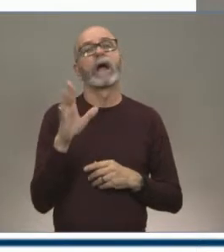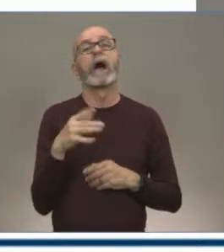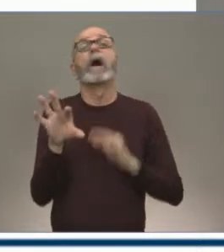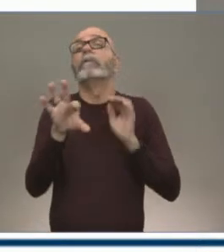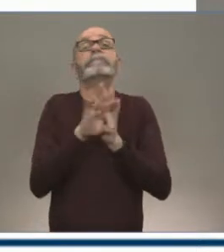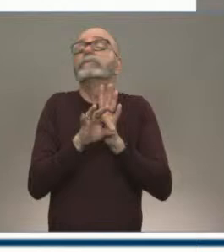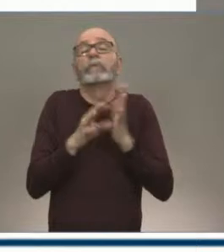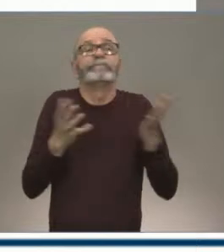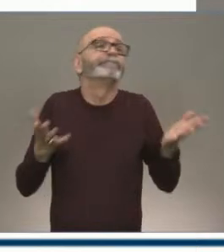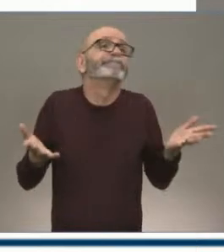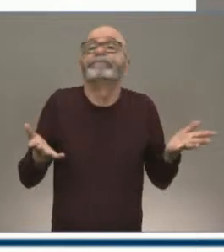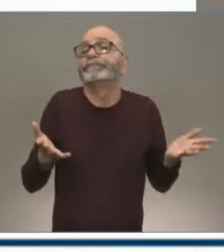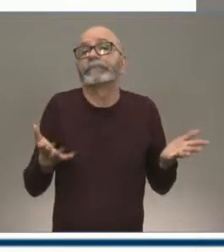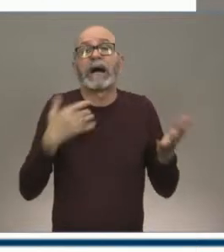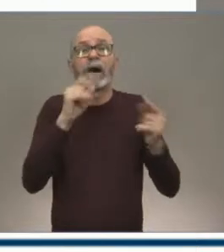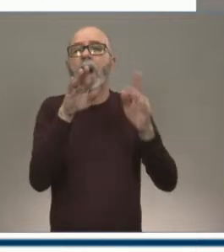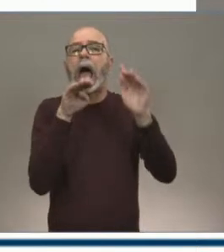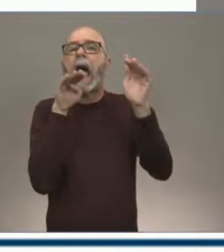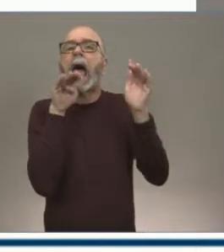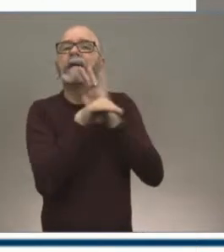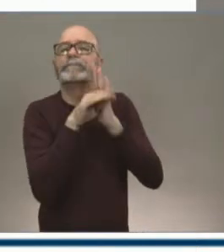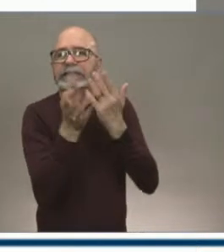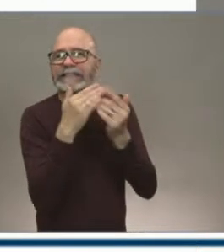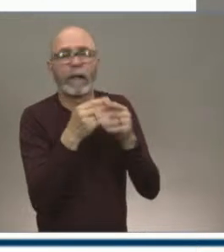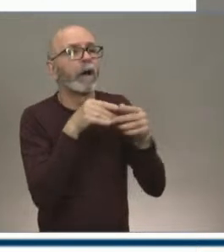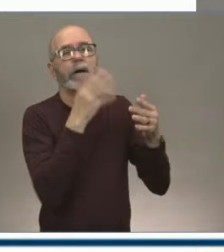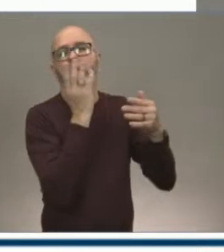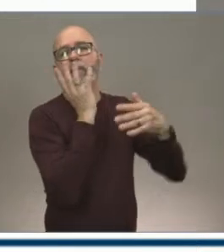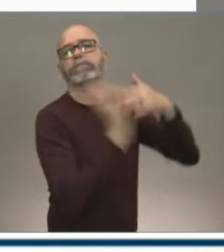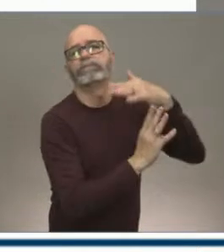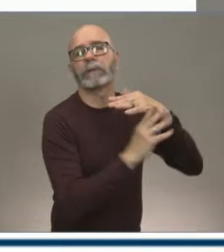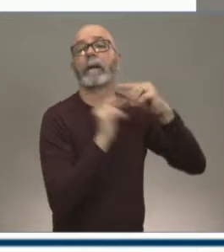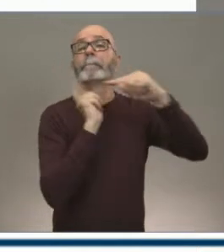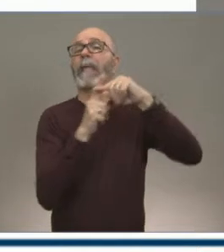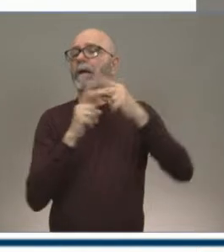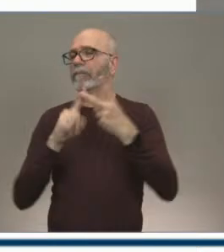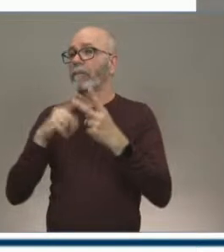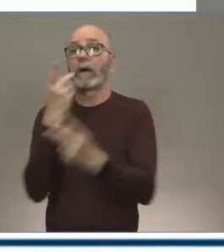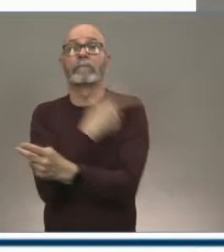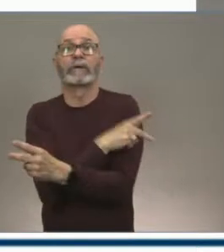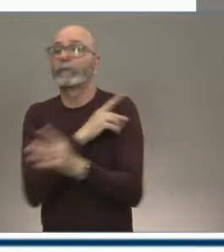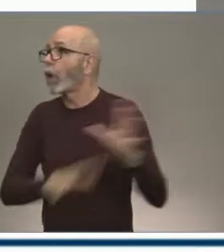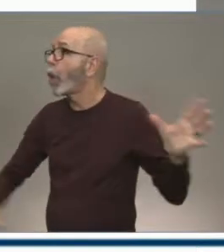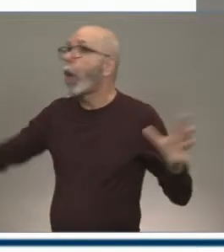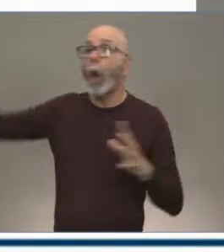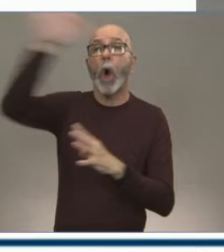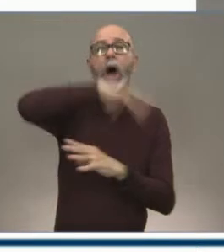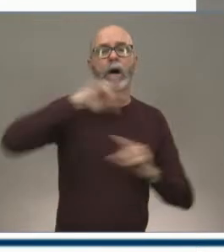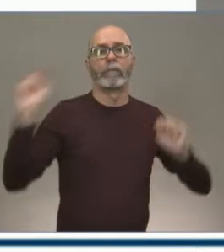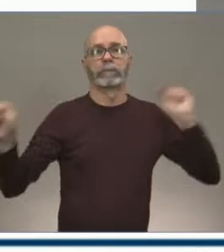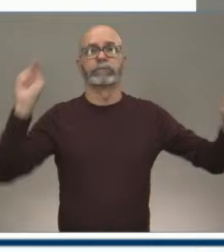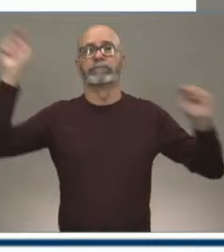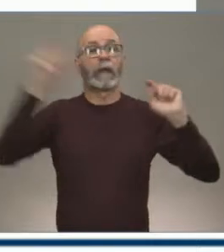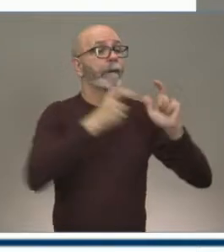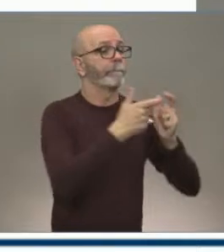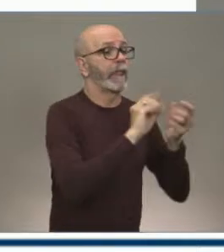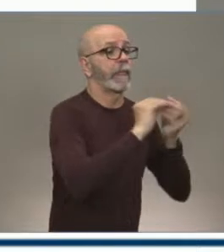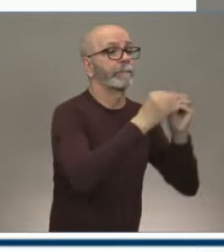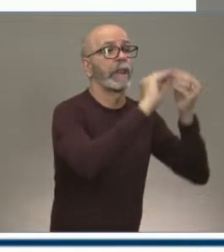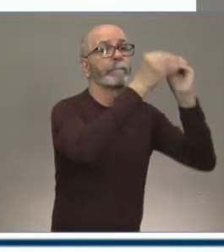sure we had good access across the province. Certainly, they're in communities that are larger in size, because